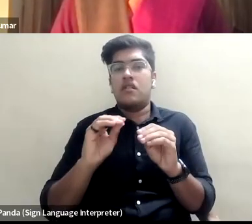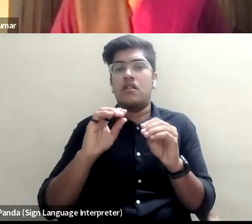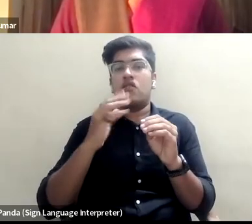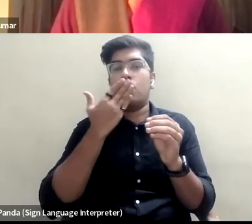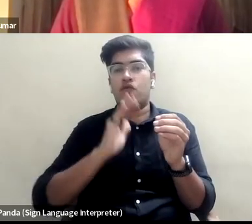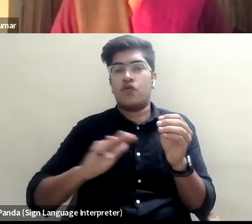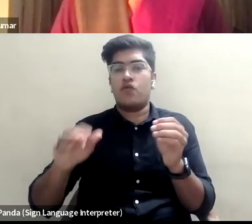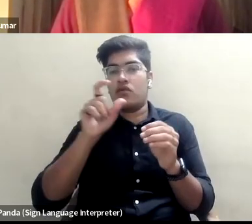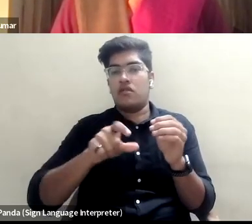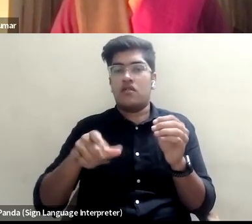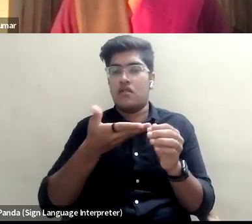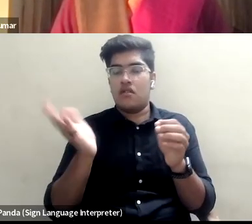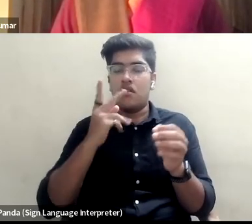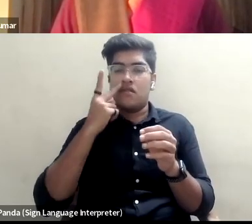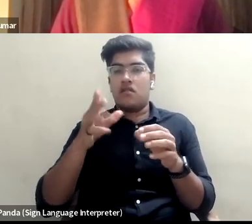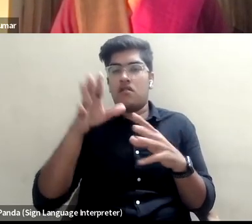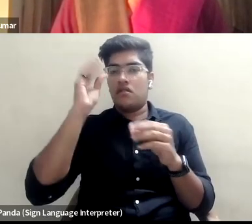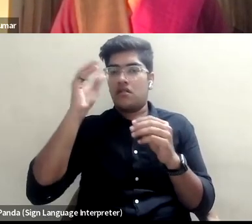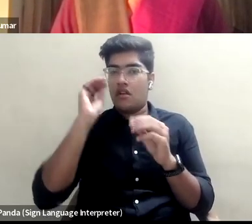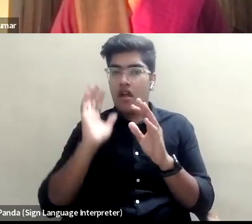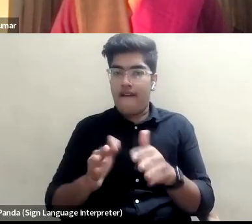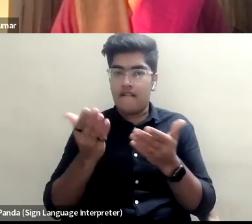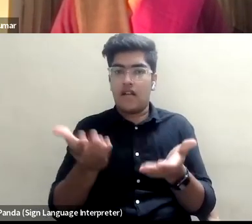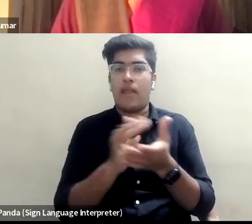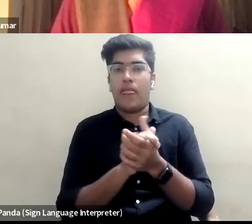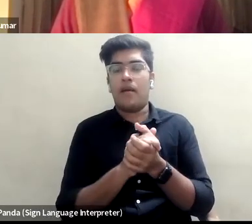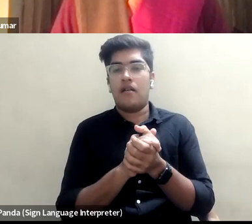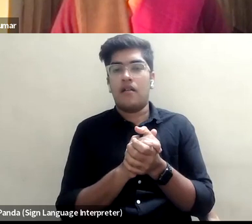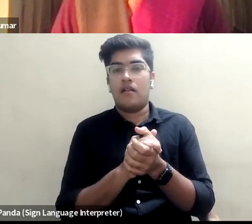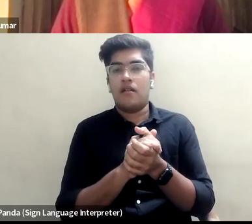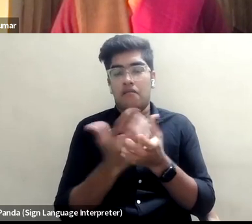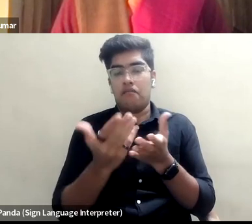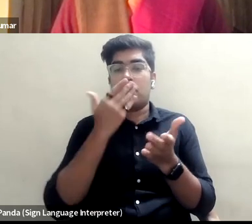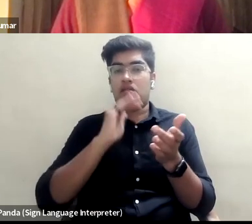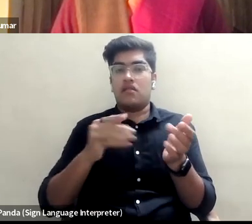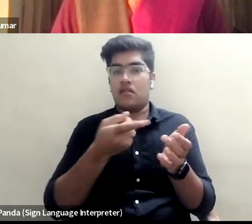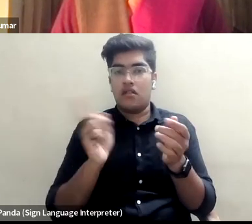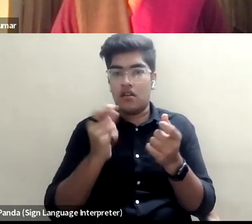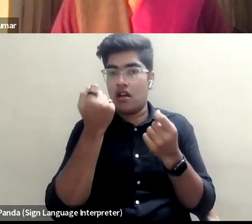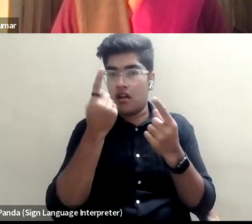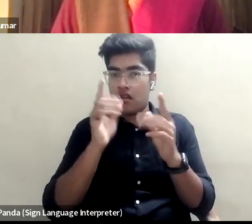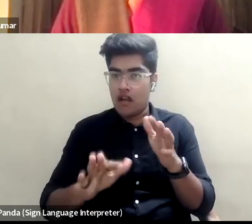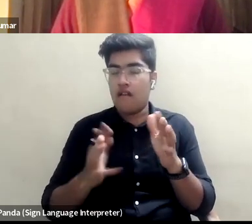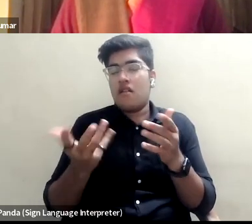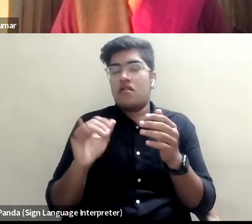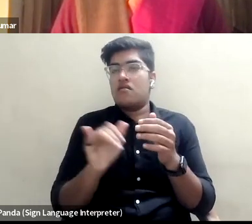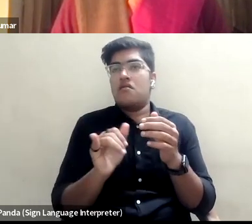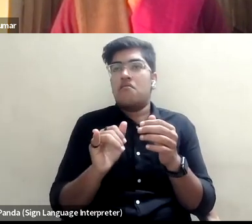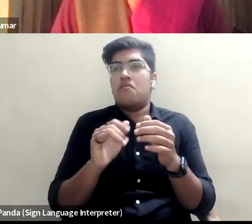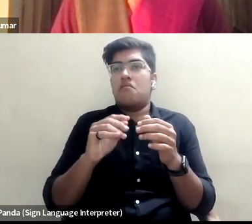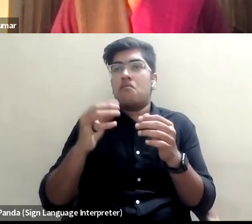schools, and school children are able to understand it without any kind of